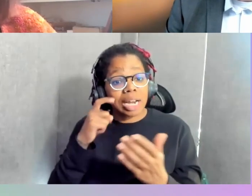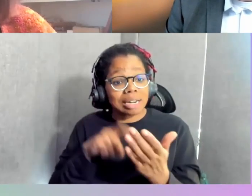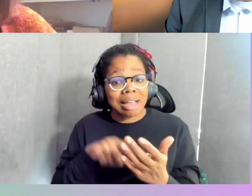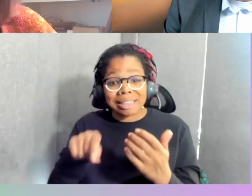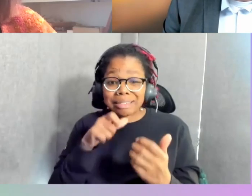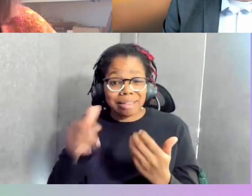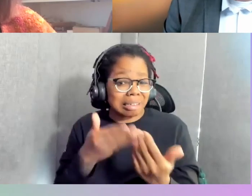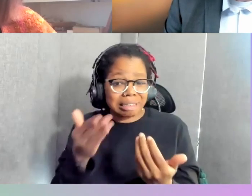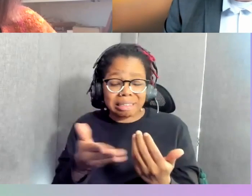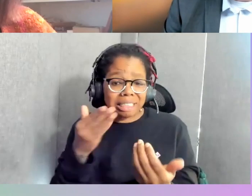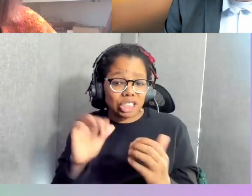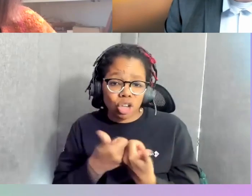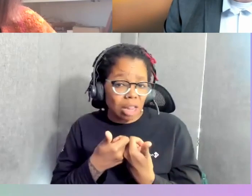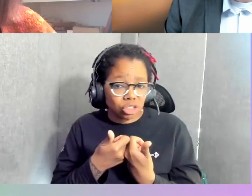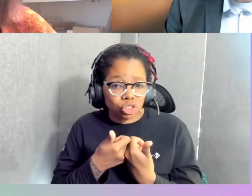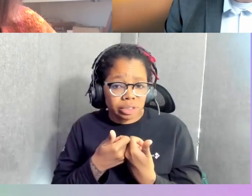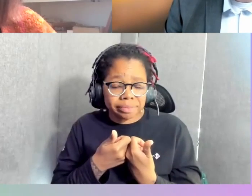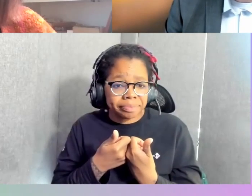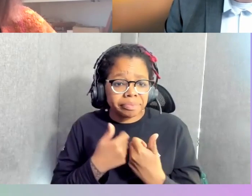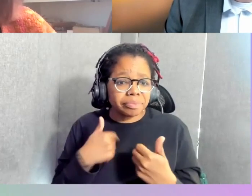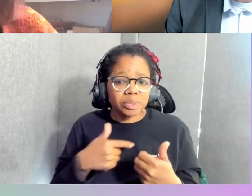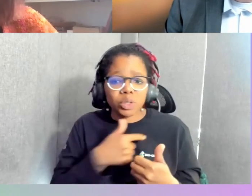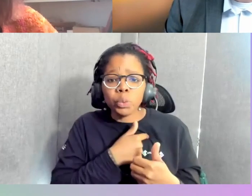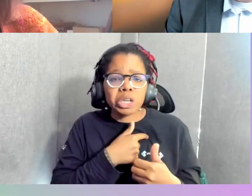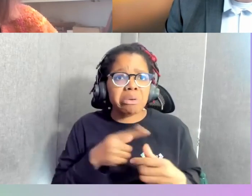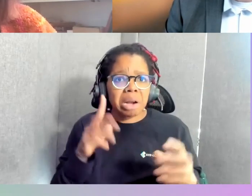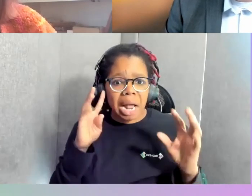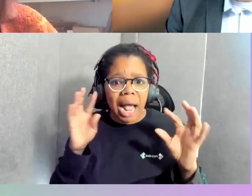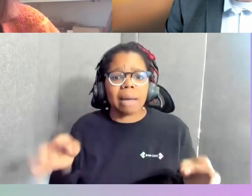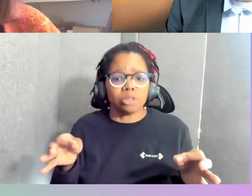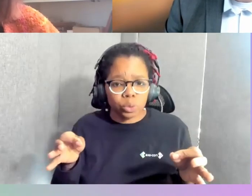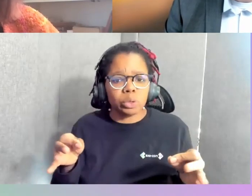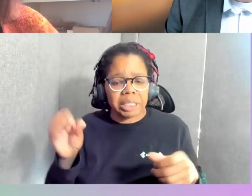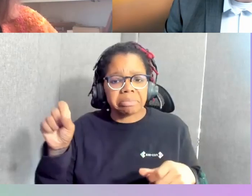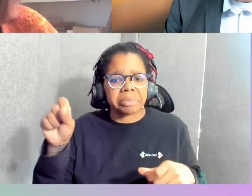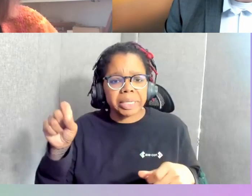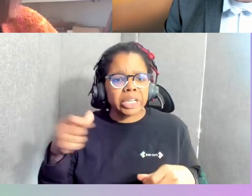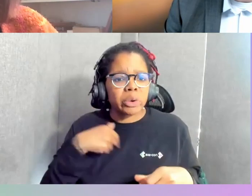not an easy challenge, and we're absolutely asking